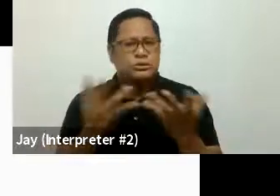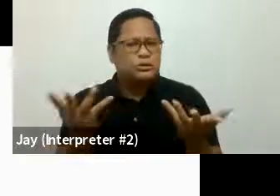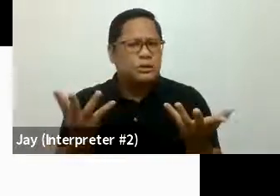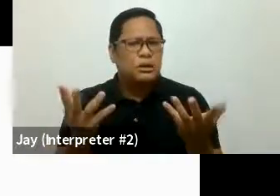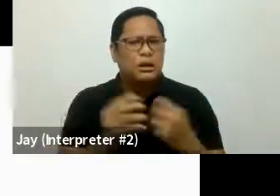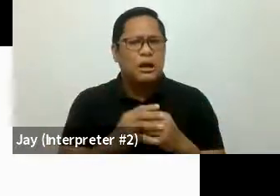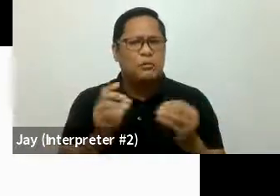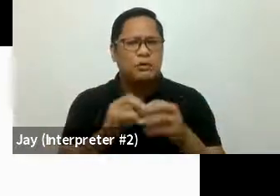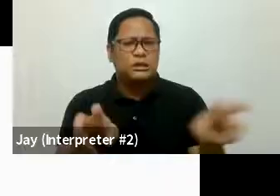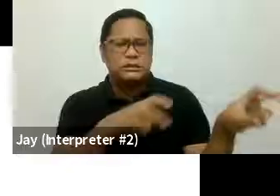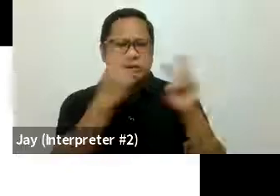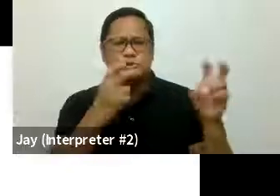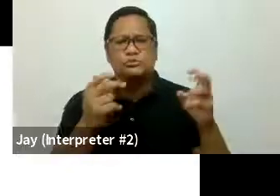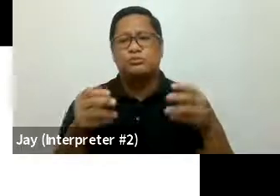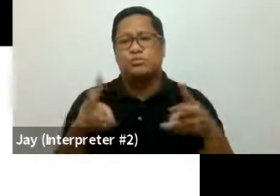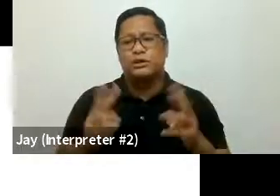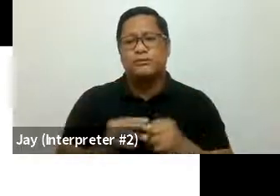stringent manner. Next slide, please.